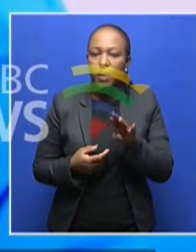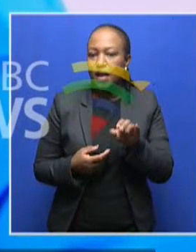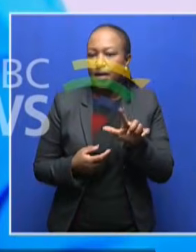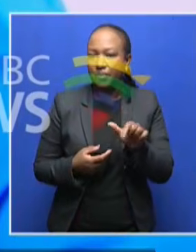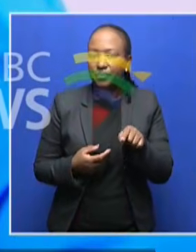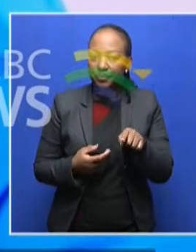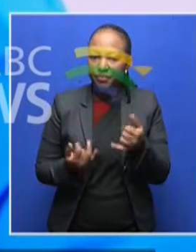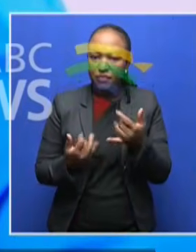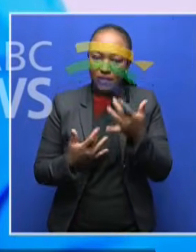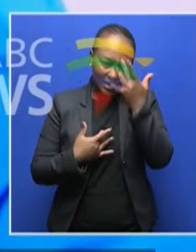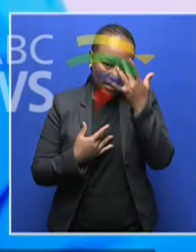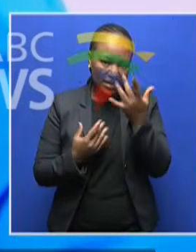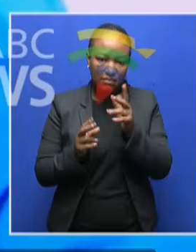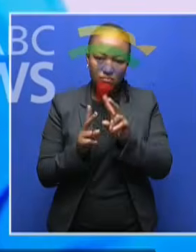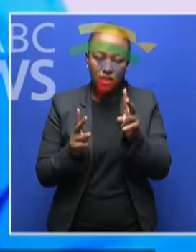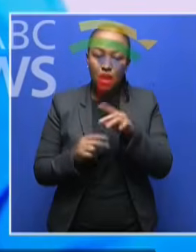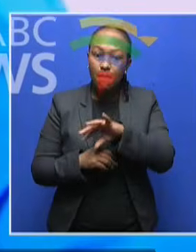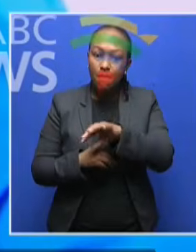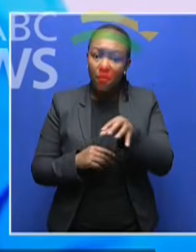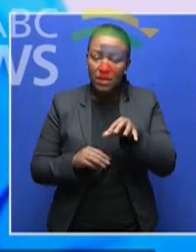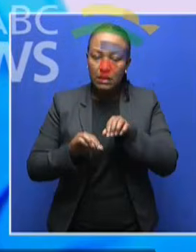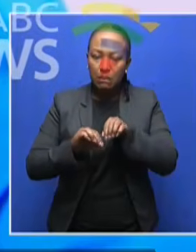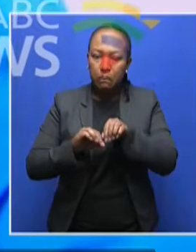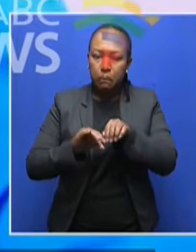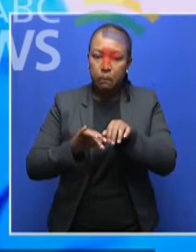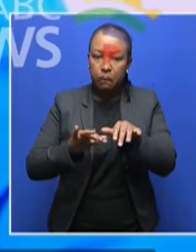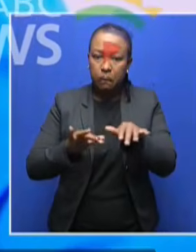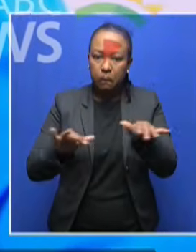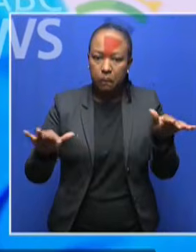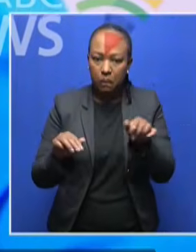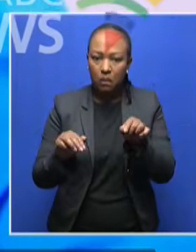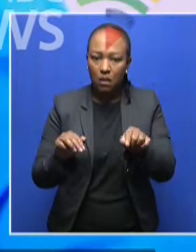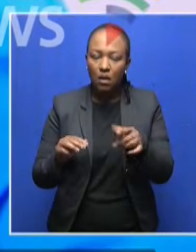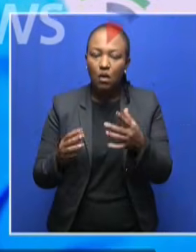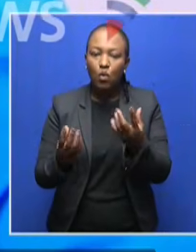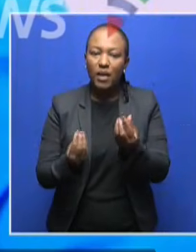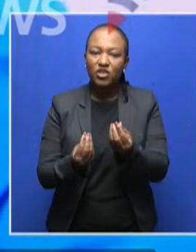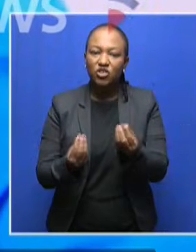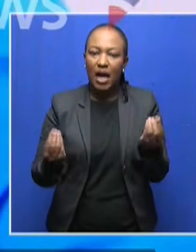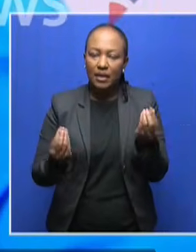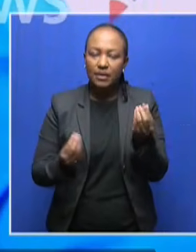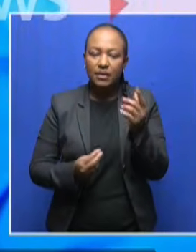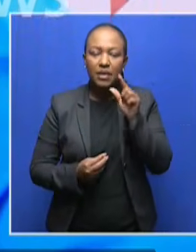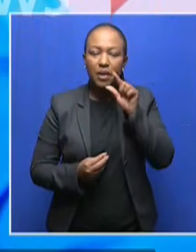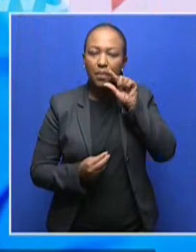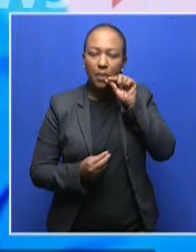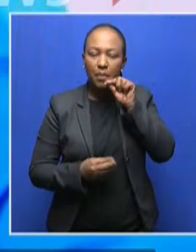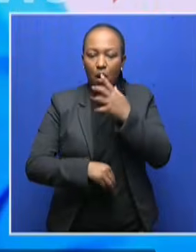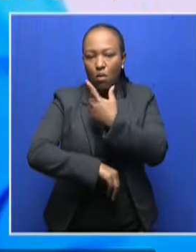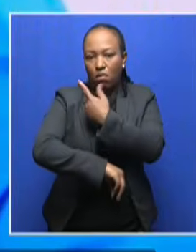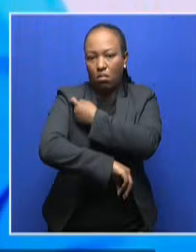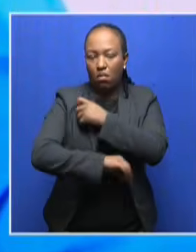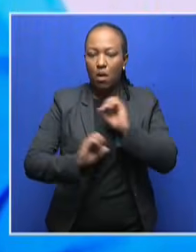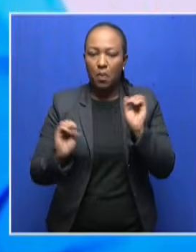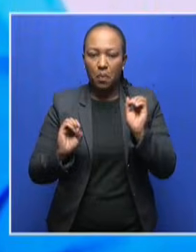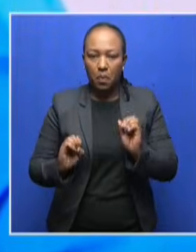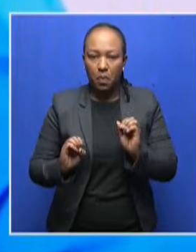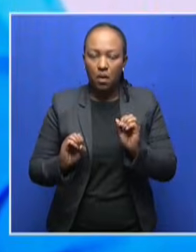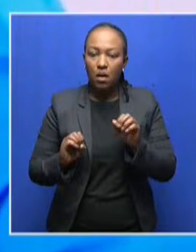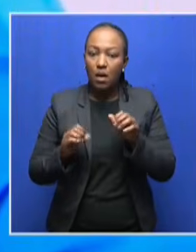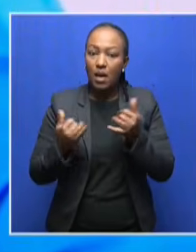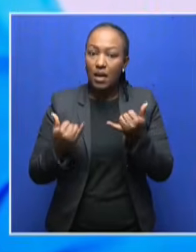already spreading through several provinces due to declining childhood vaccination rates. Now, this has triggered a public